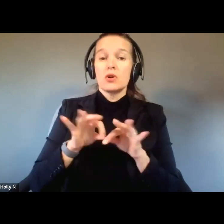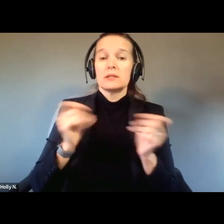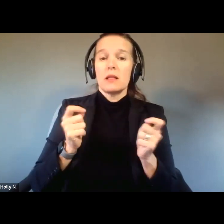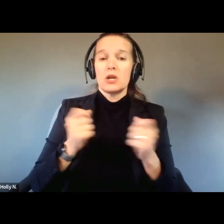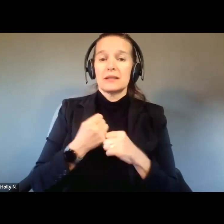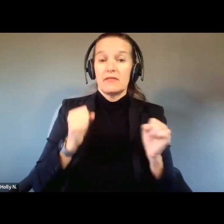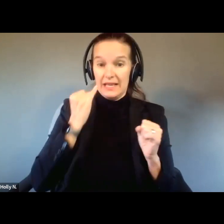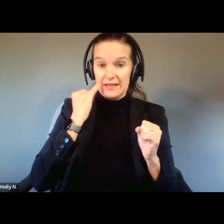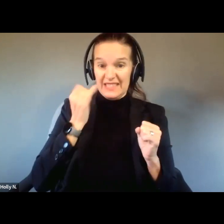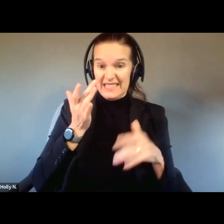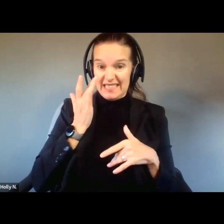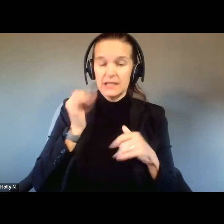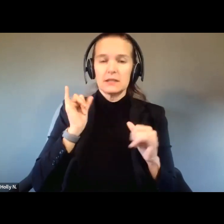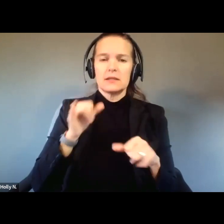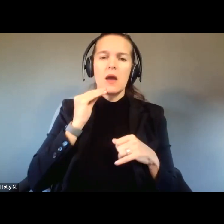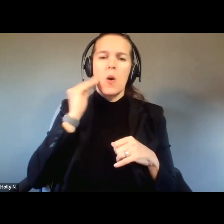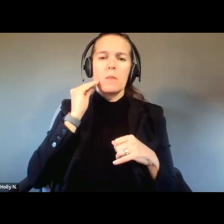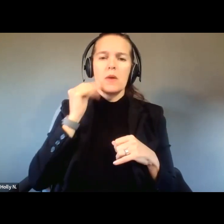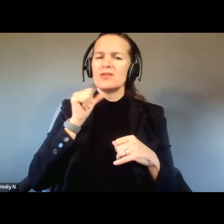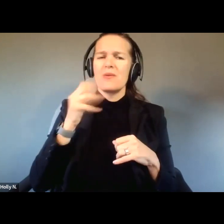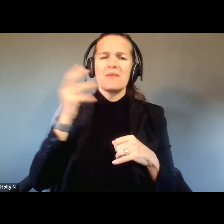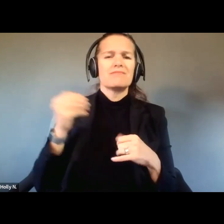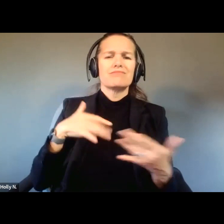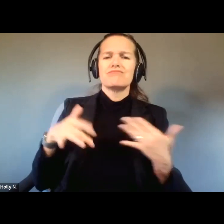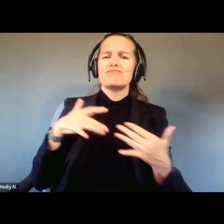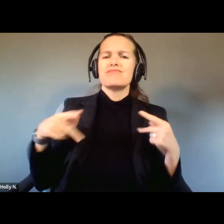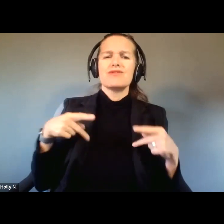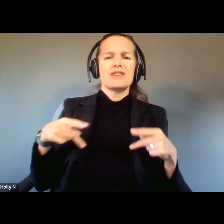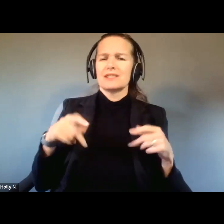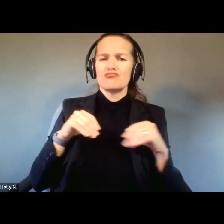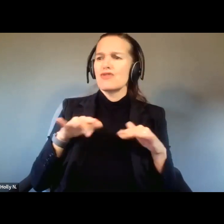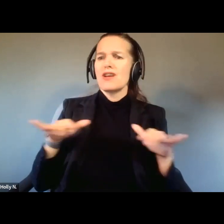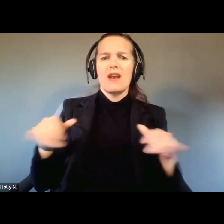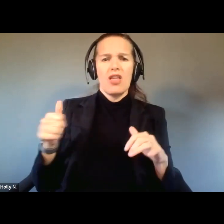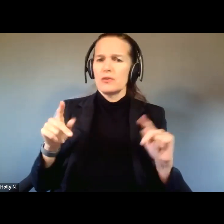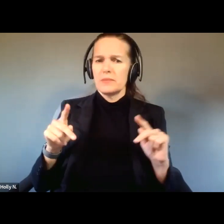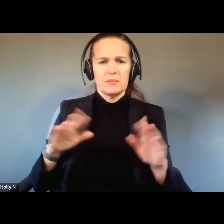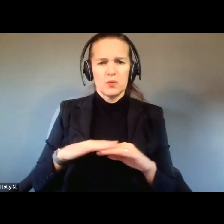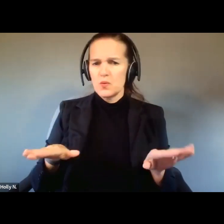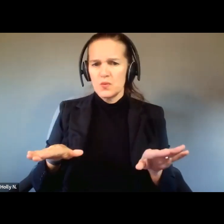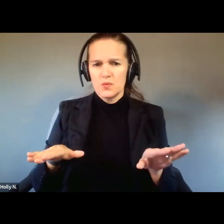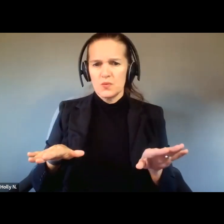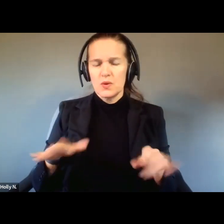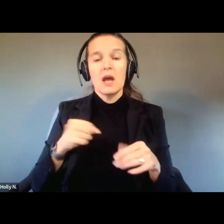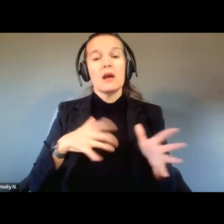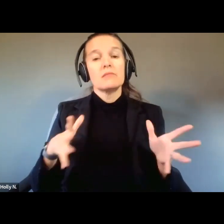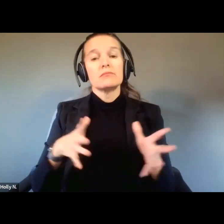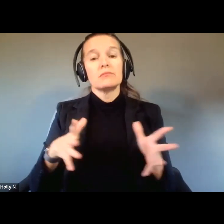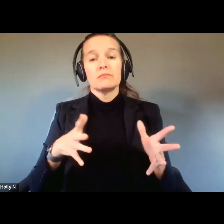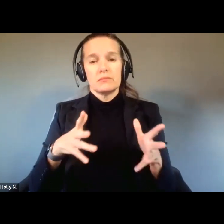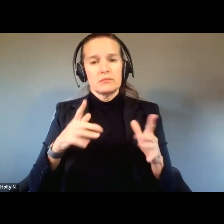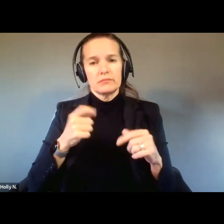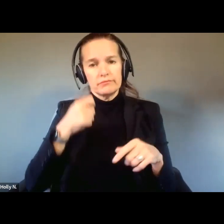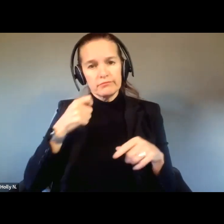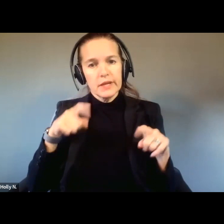stay home and don't go to gatherings, don't spread it to other people. I also continue to encourage you to get tested if you have